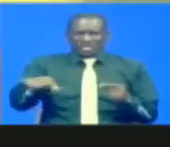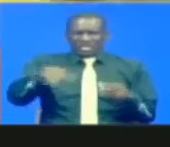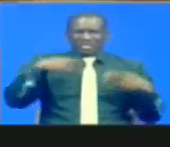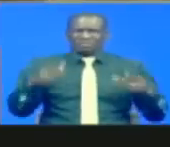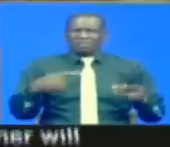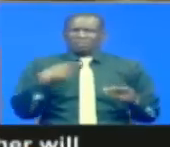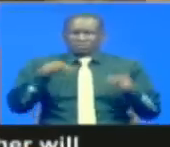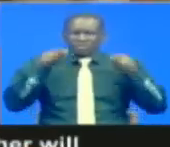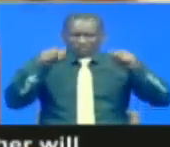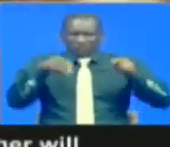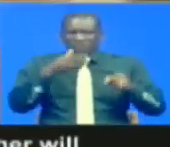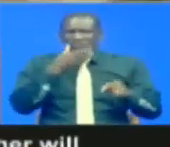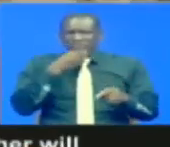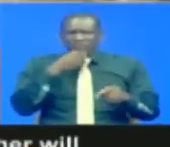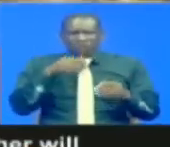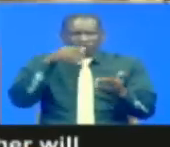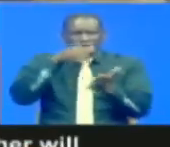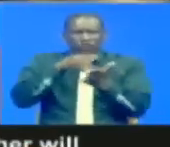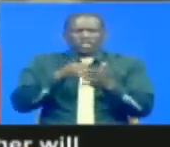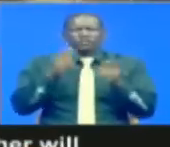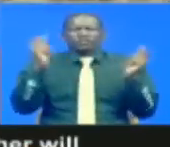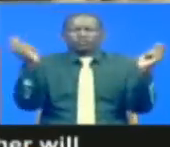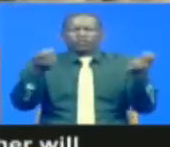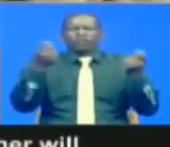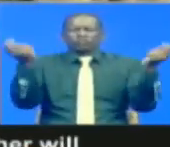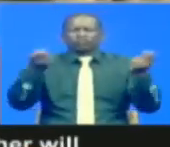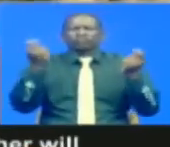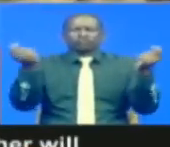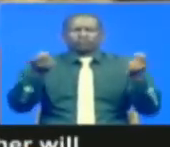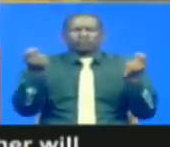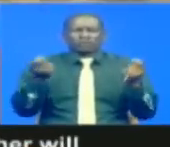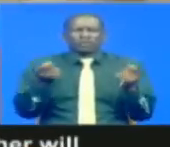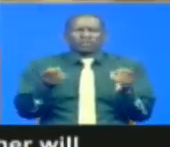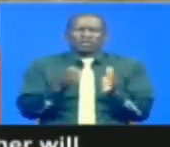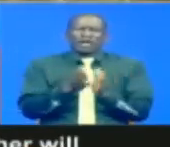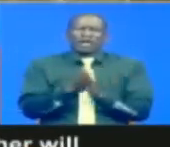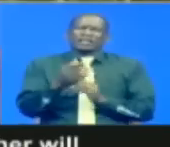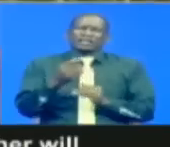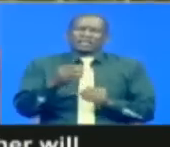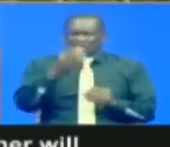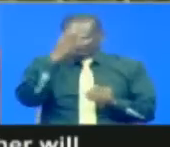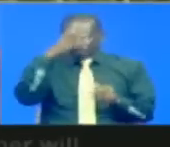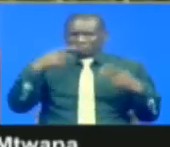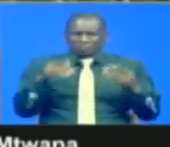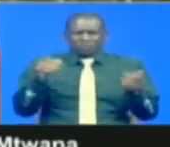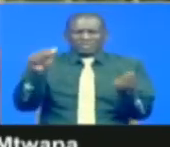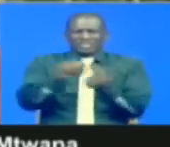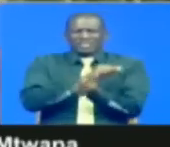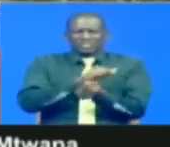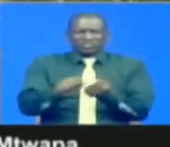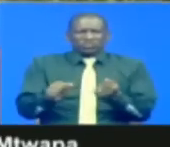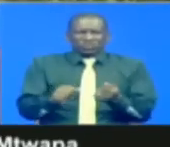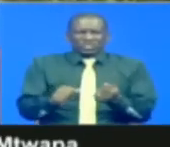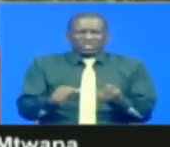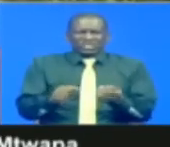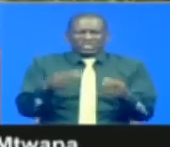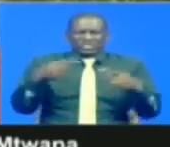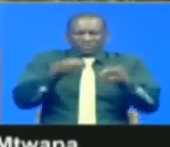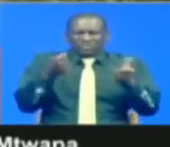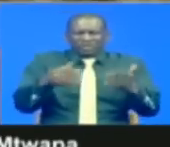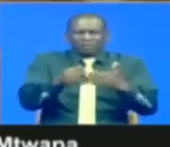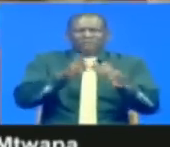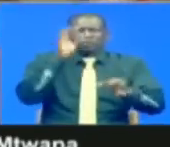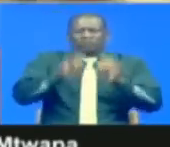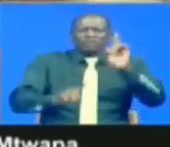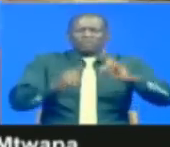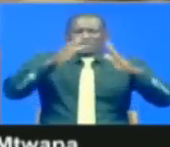Lumula for allegedly engaging in witchcraft. The armed residents destroyed his paraphernalia before setting his house